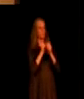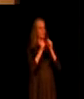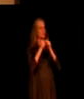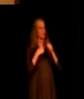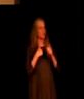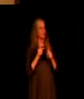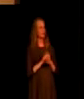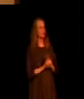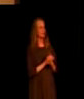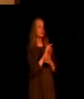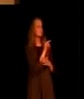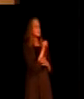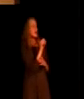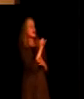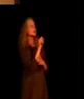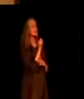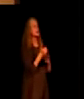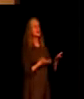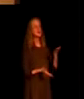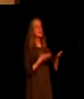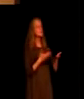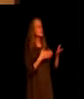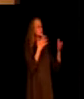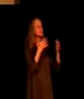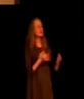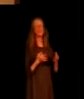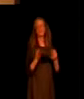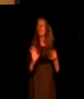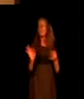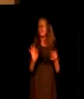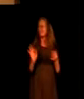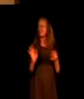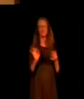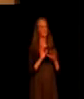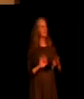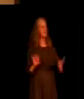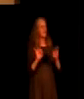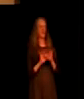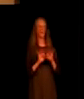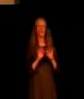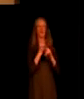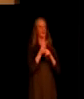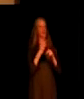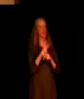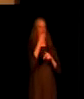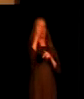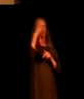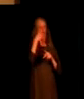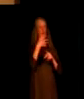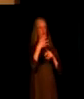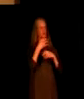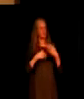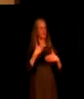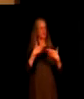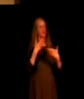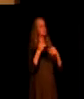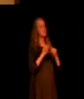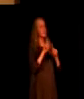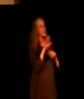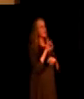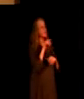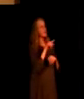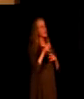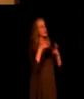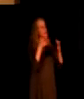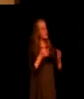could have decided it wasn't worth figuring out global photosynthesis, but if they decided they wanted to, they had to come to